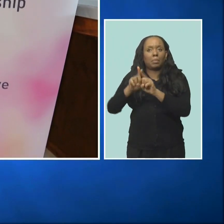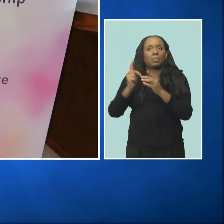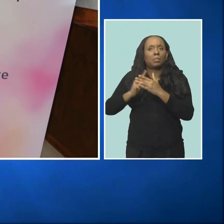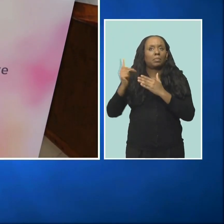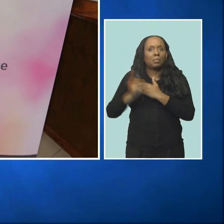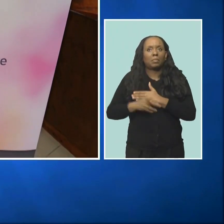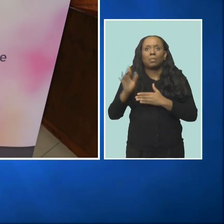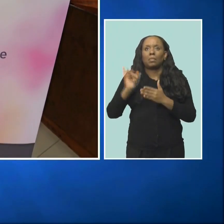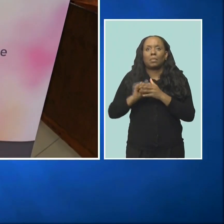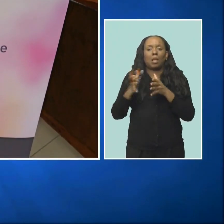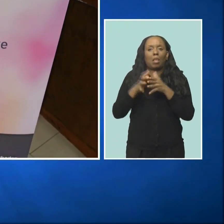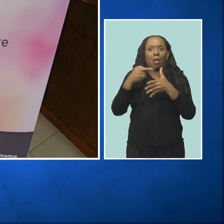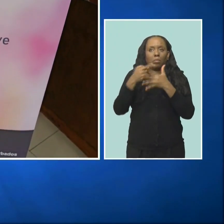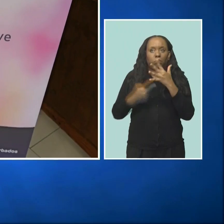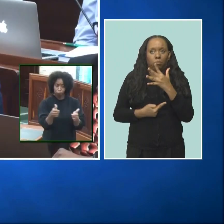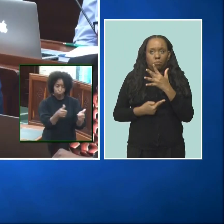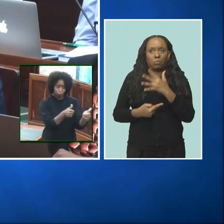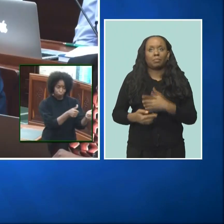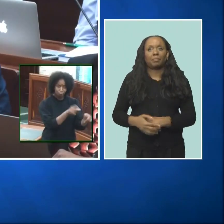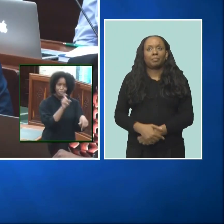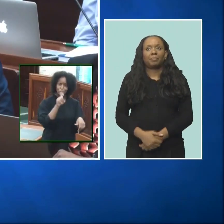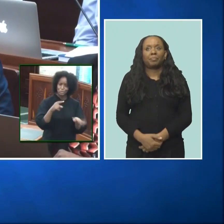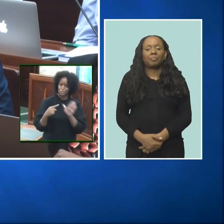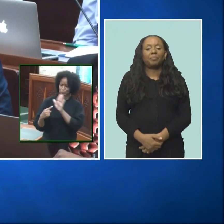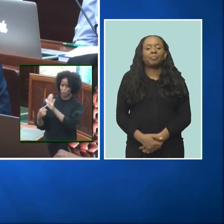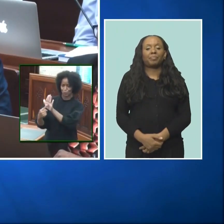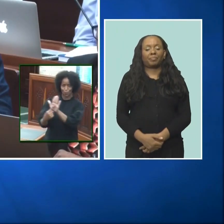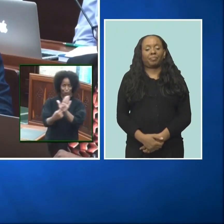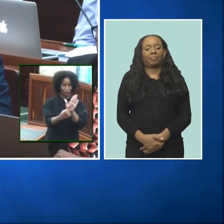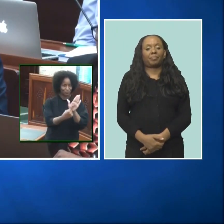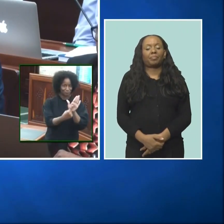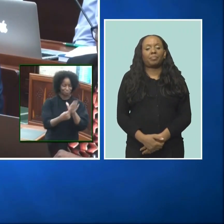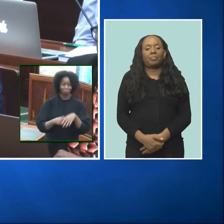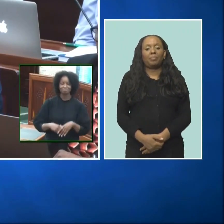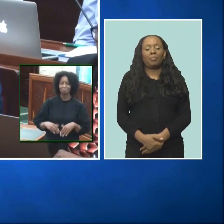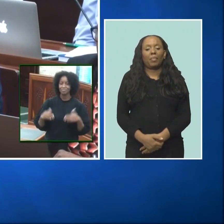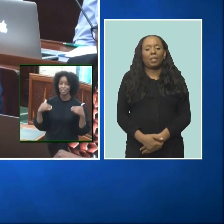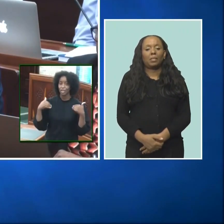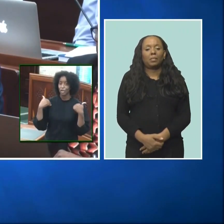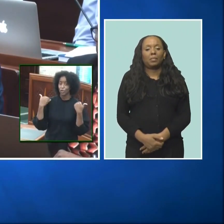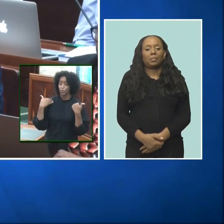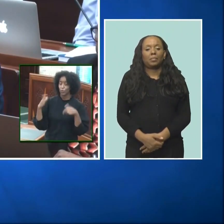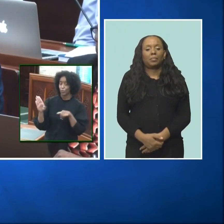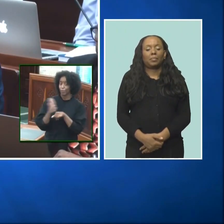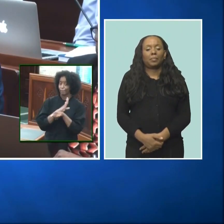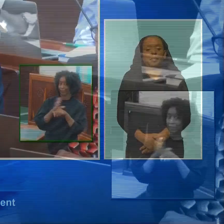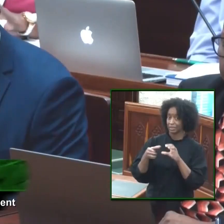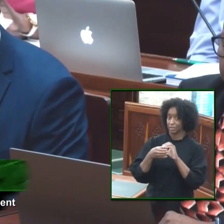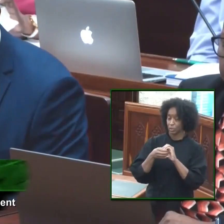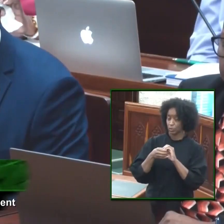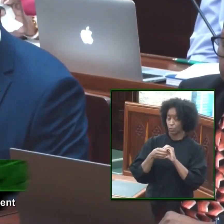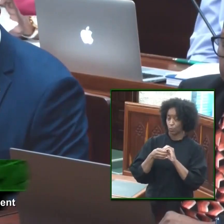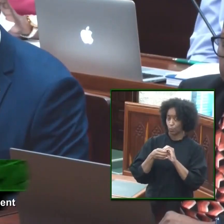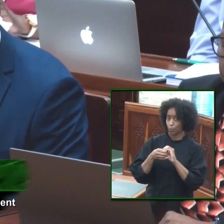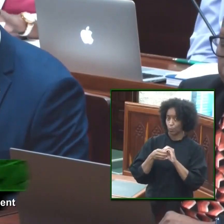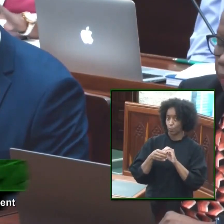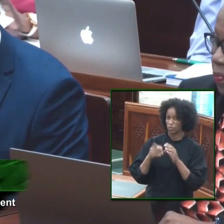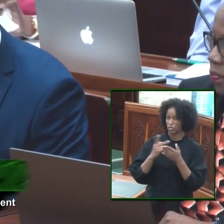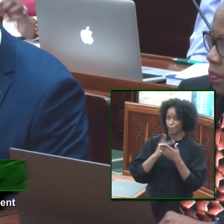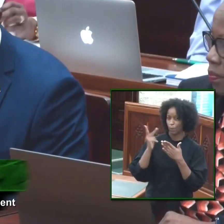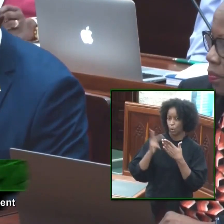of deliverables. The Youth Entrepreneurship Scheme we launched the Youth Business Labs in Speightstown, St.